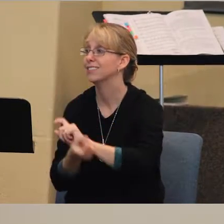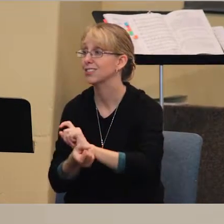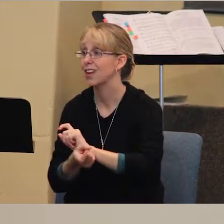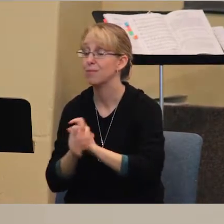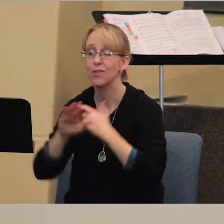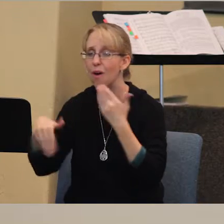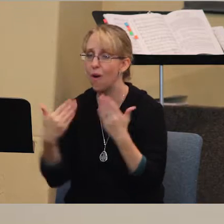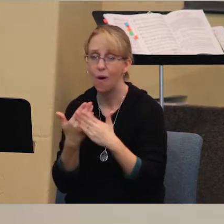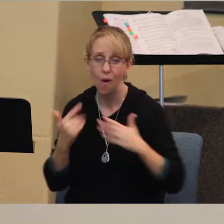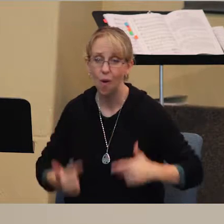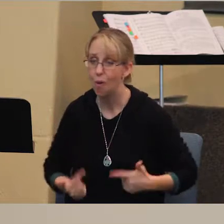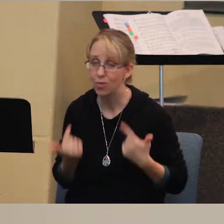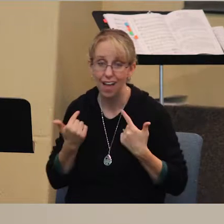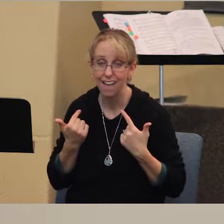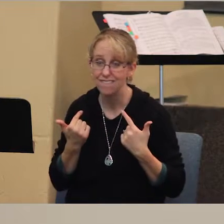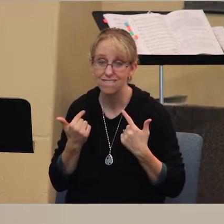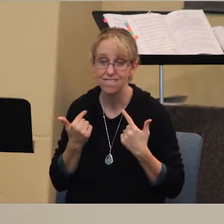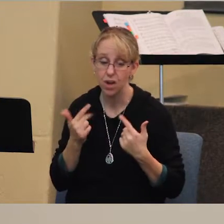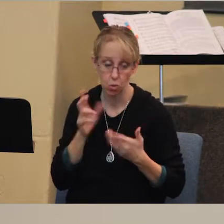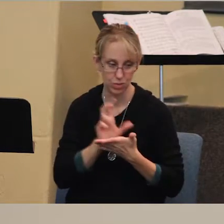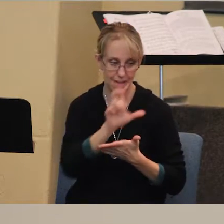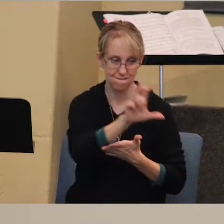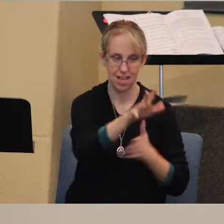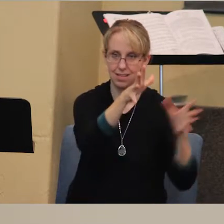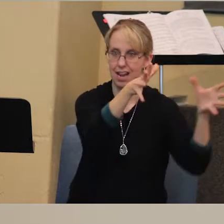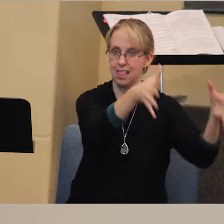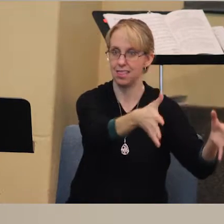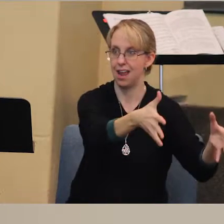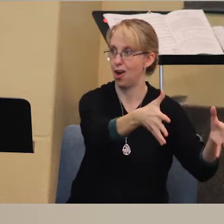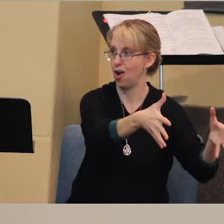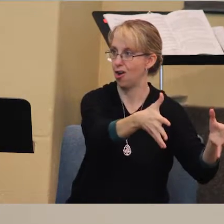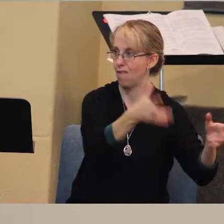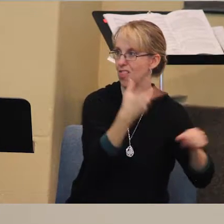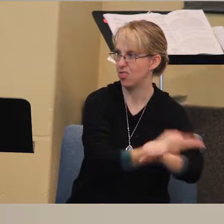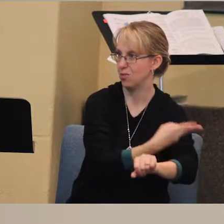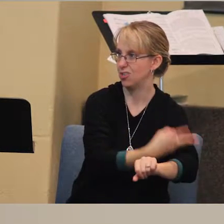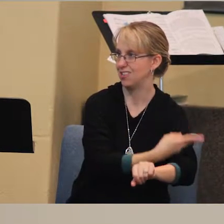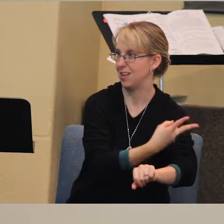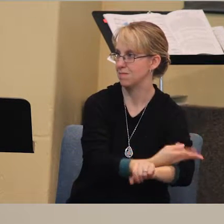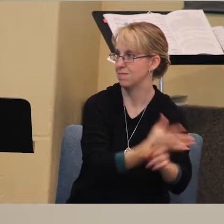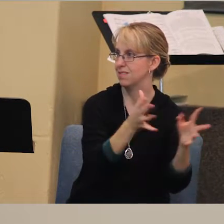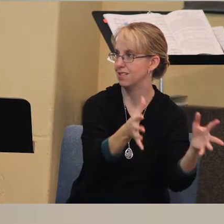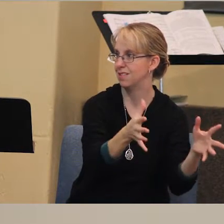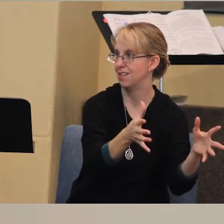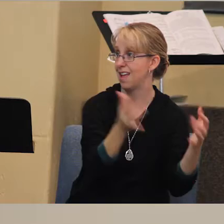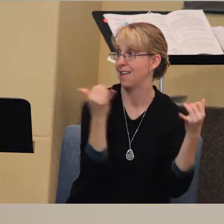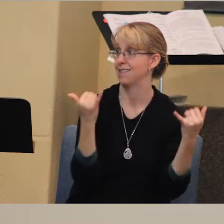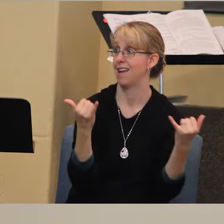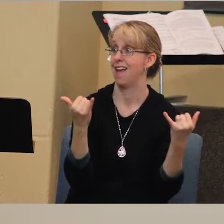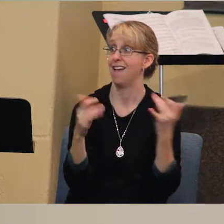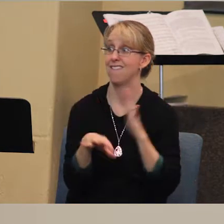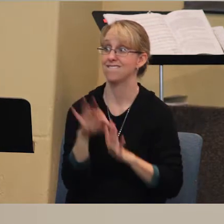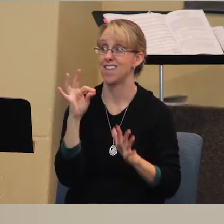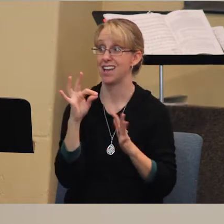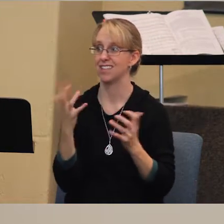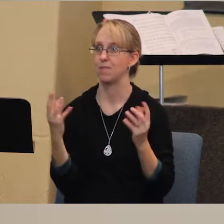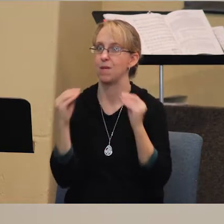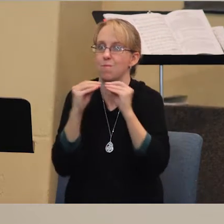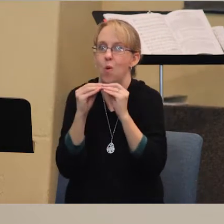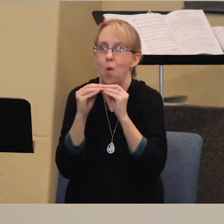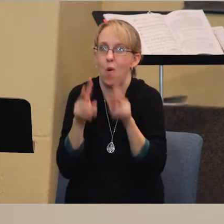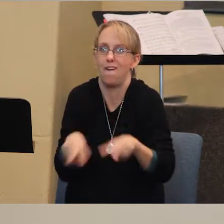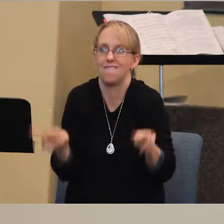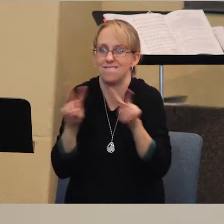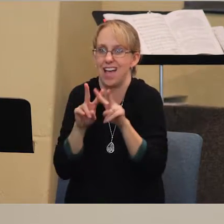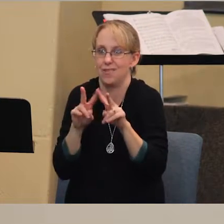had their whole life invested on that mountainside in those sheep. And all of a sudden, they found something much more valuable